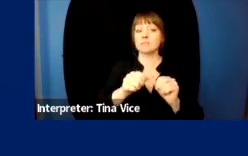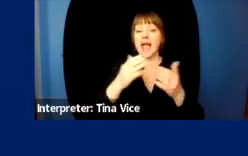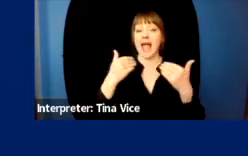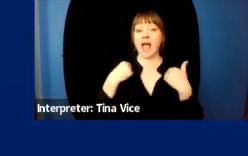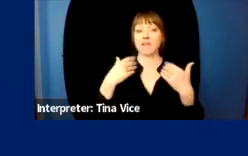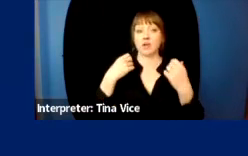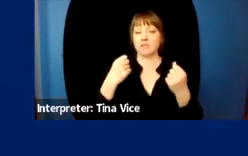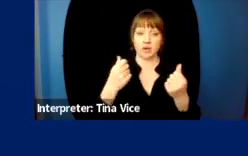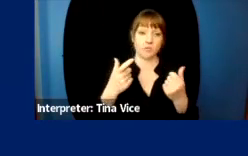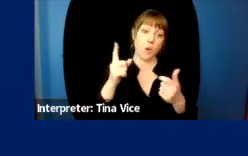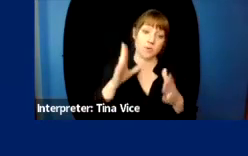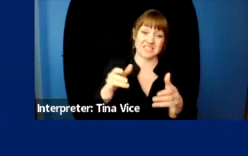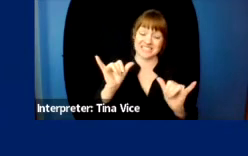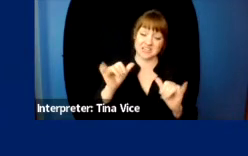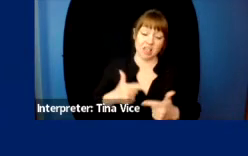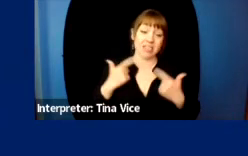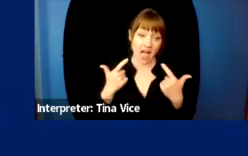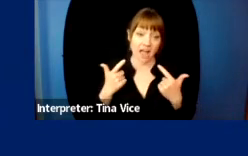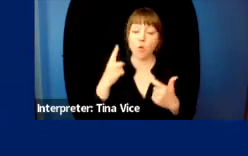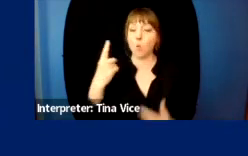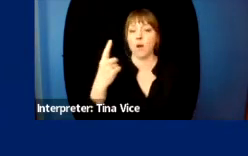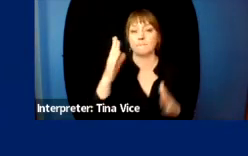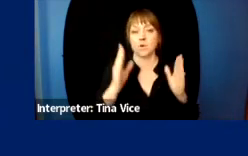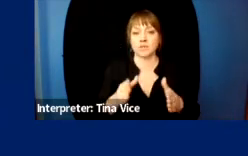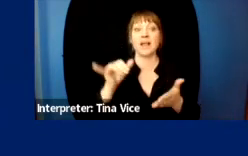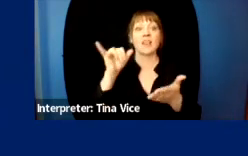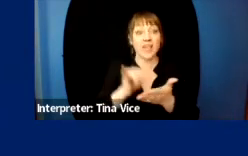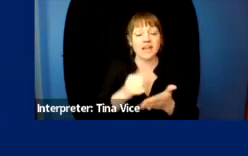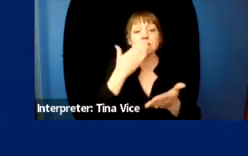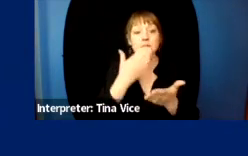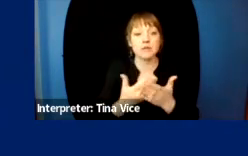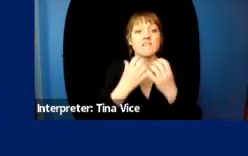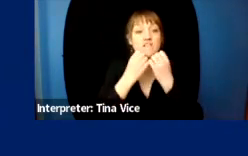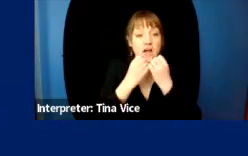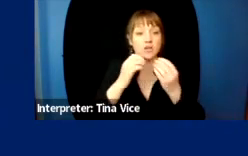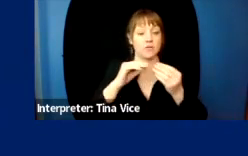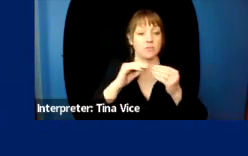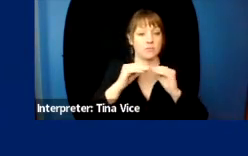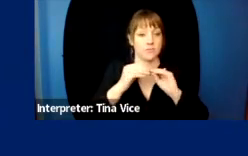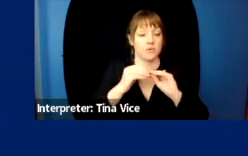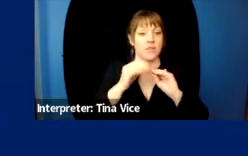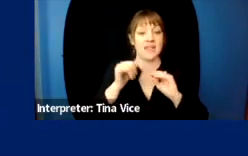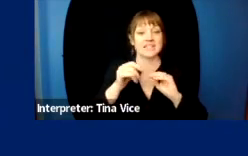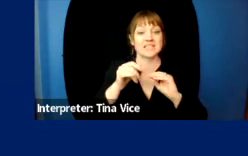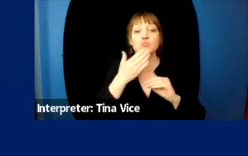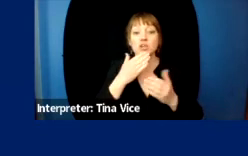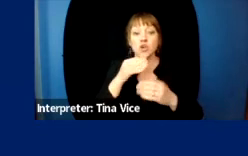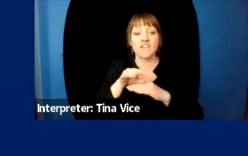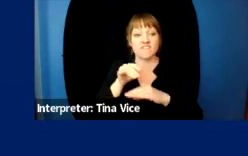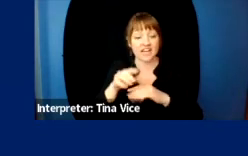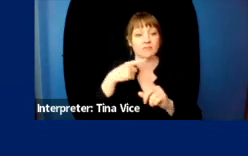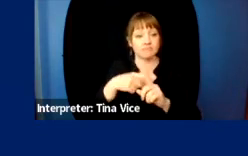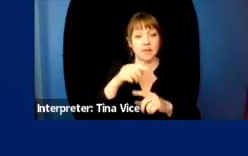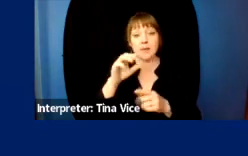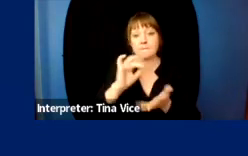person is still alive. That is an insanely efficacious medication. This saves 50%